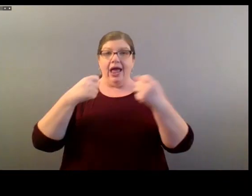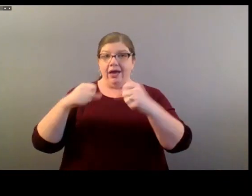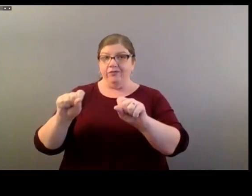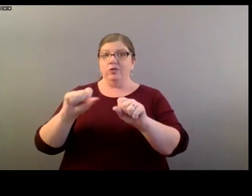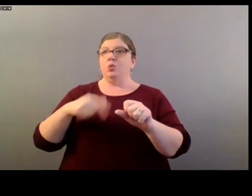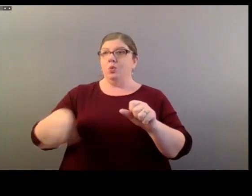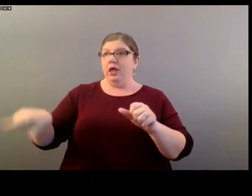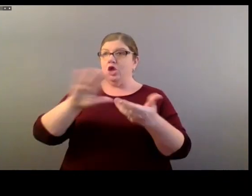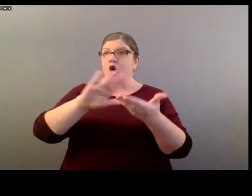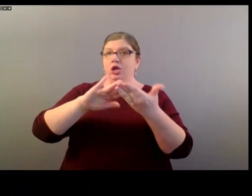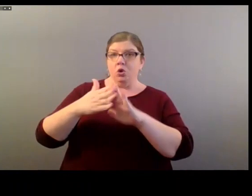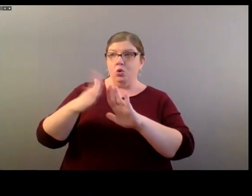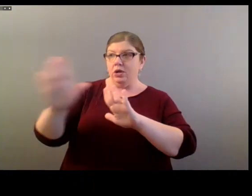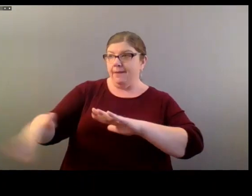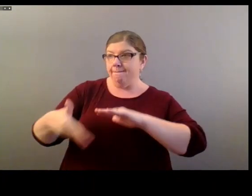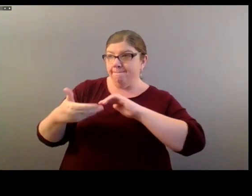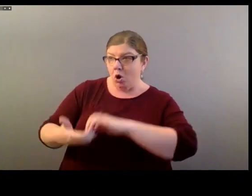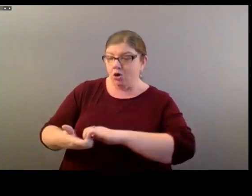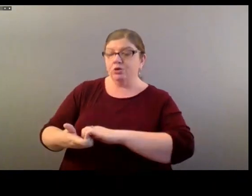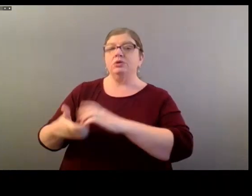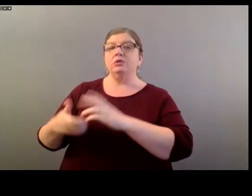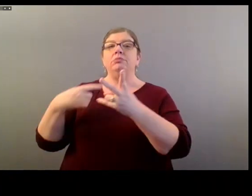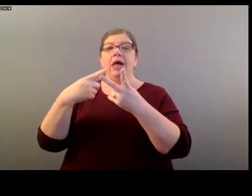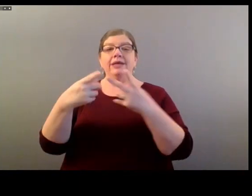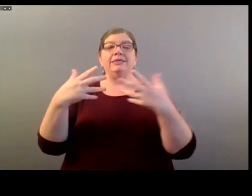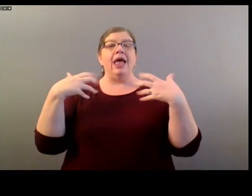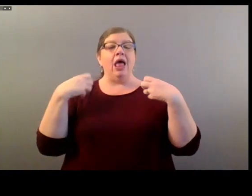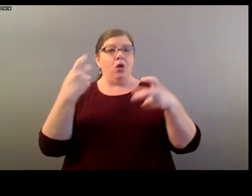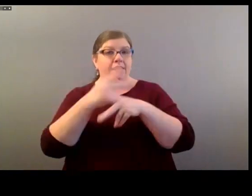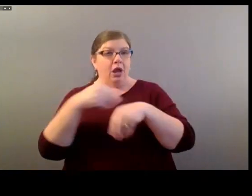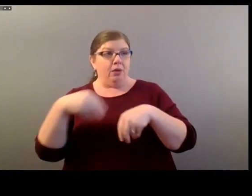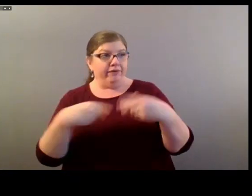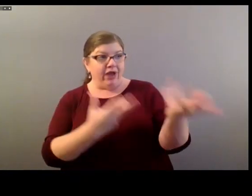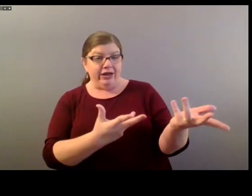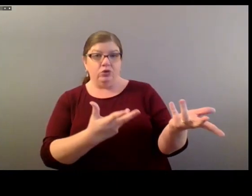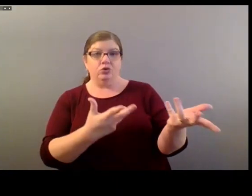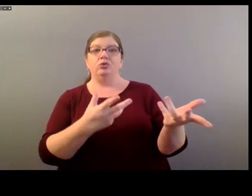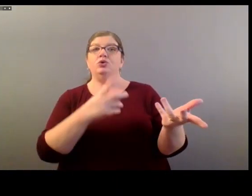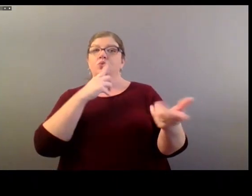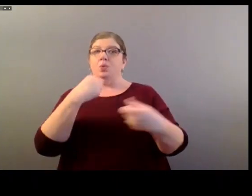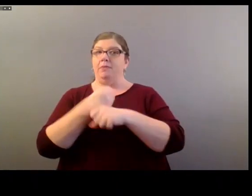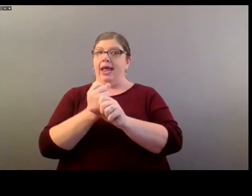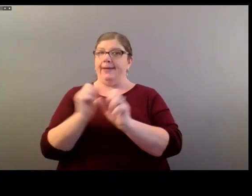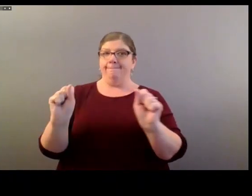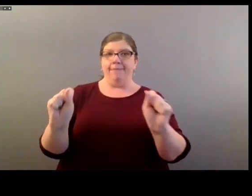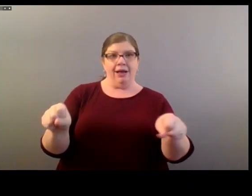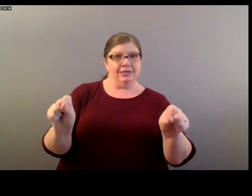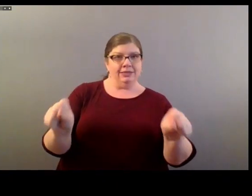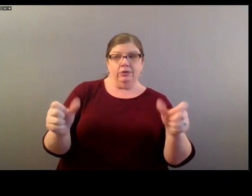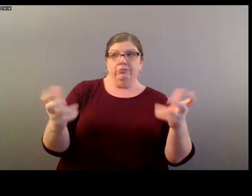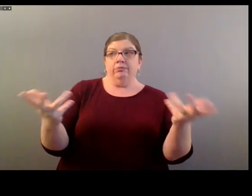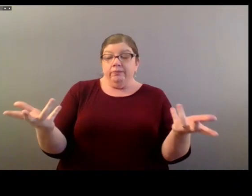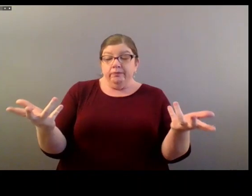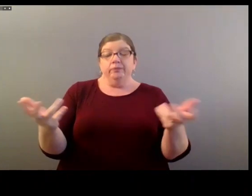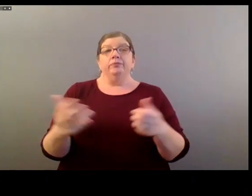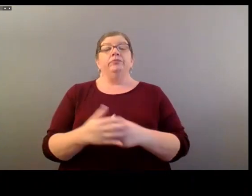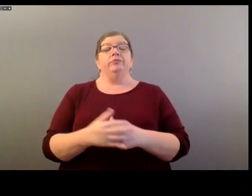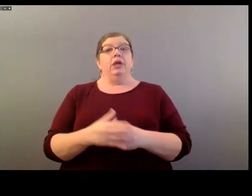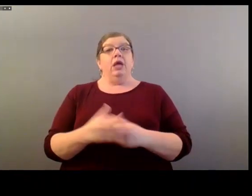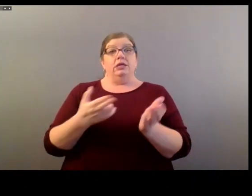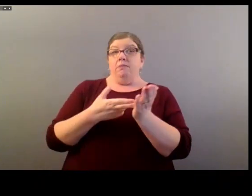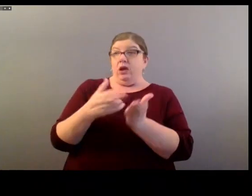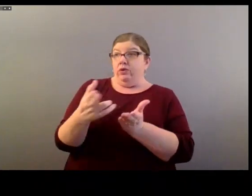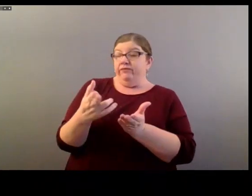community partners as well as our healthcare providers to make that possible. As a matter of fact,